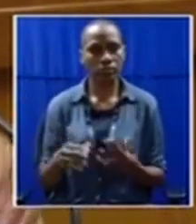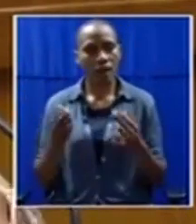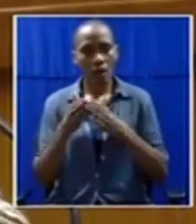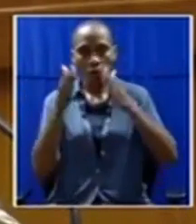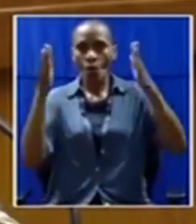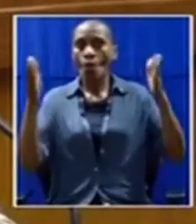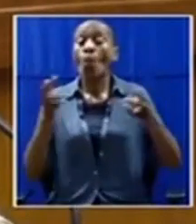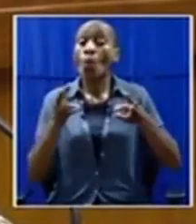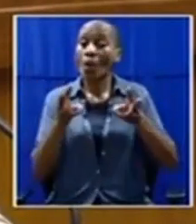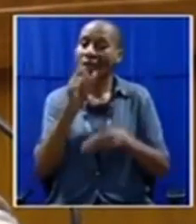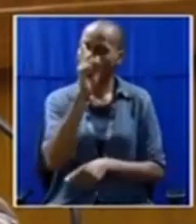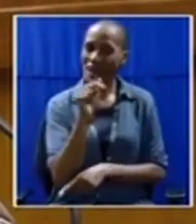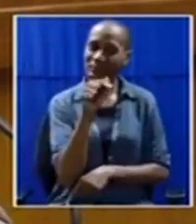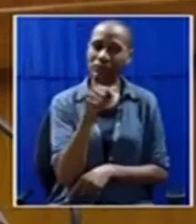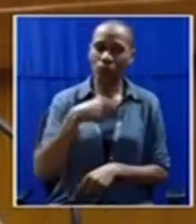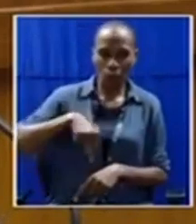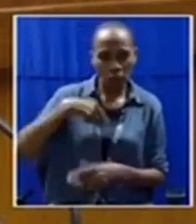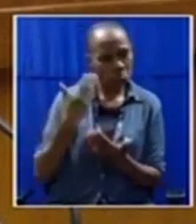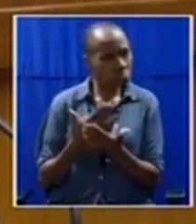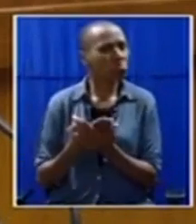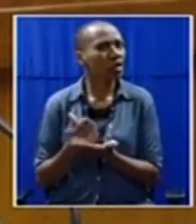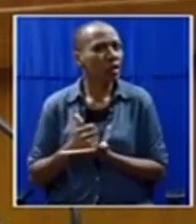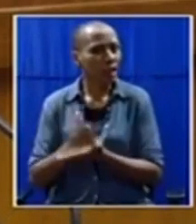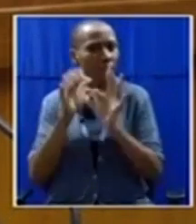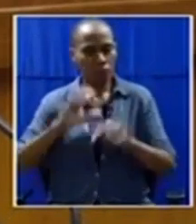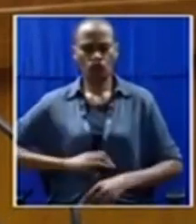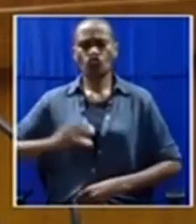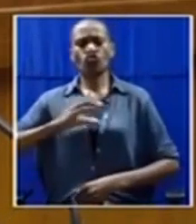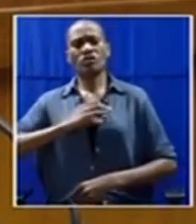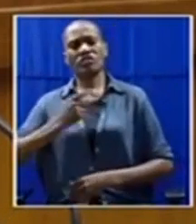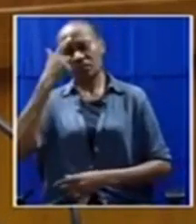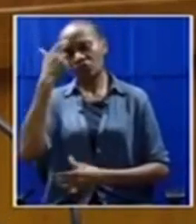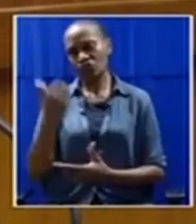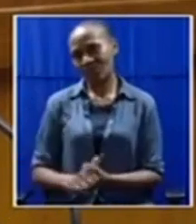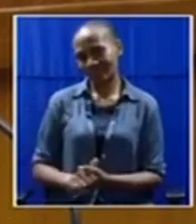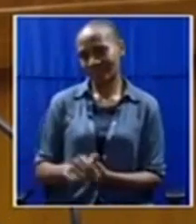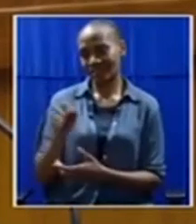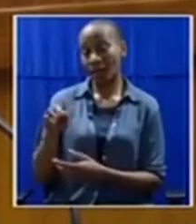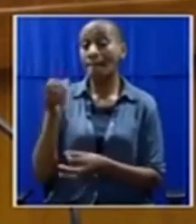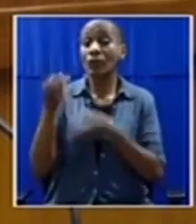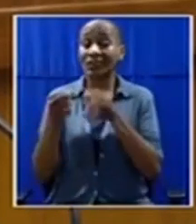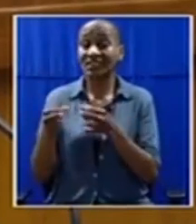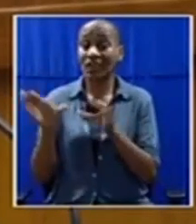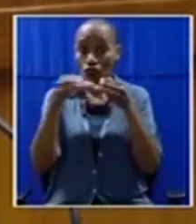Transparency is one way in which we can build public confidence in the political system.